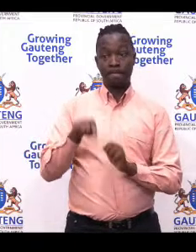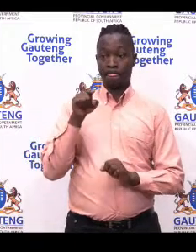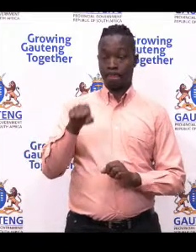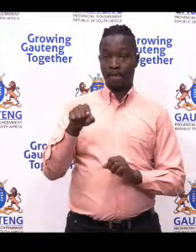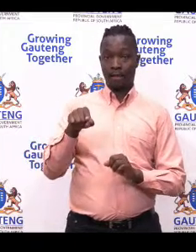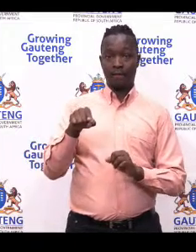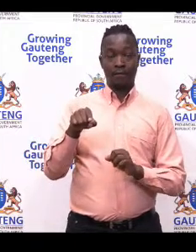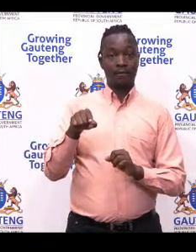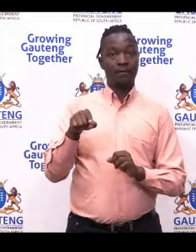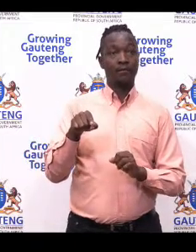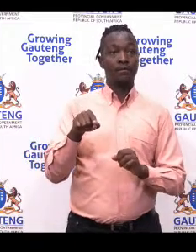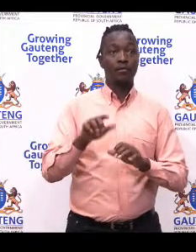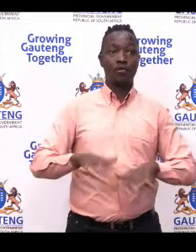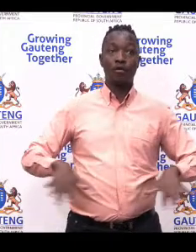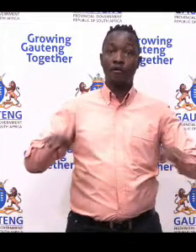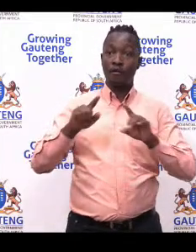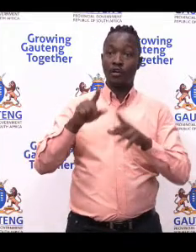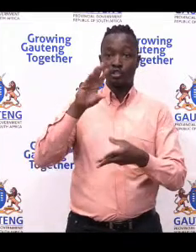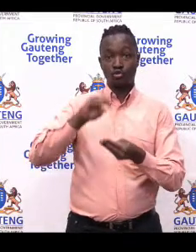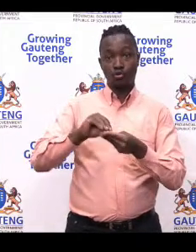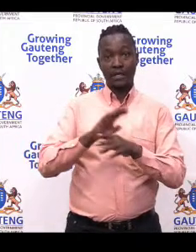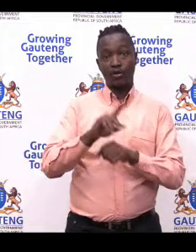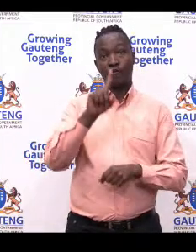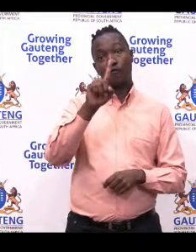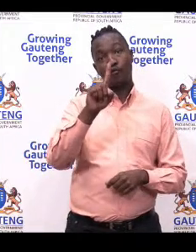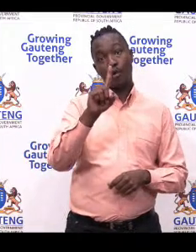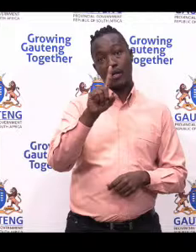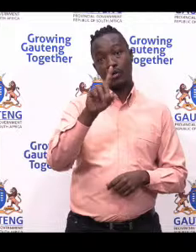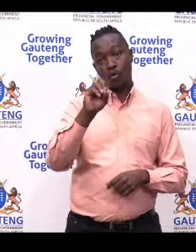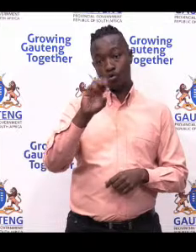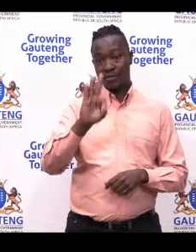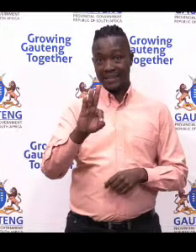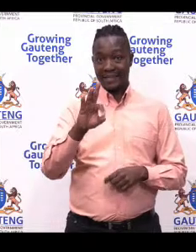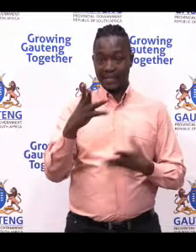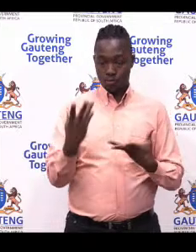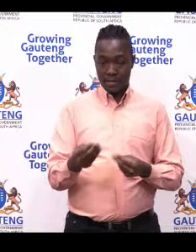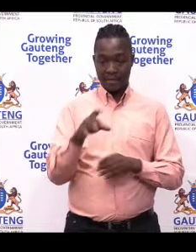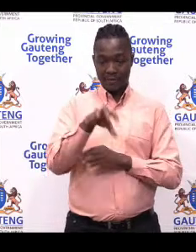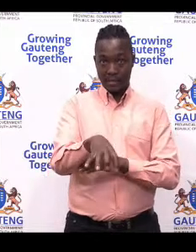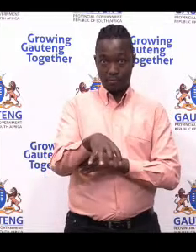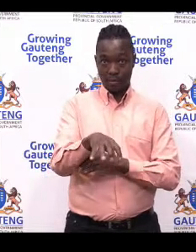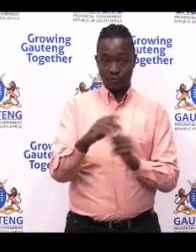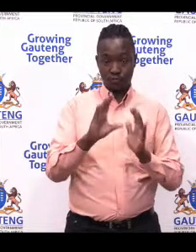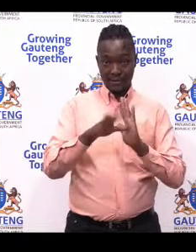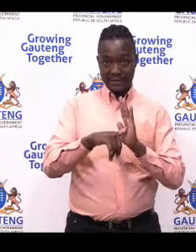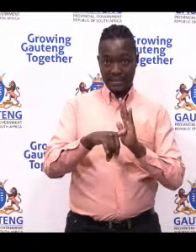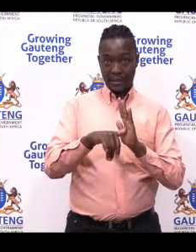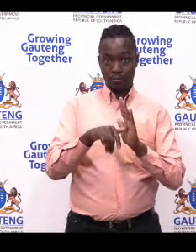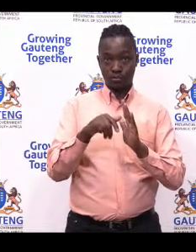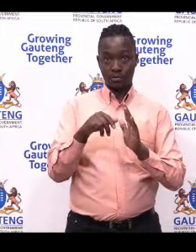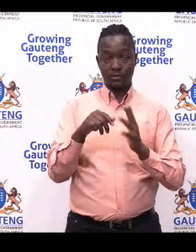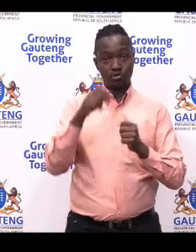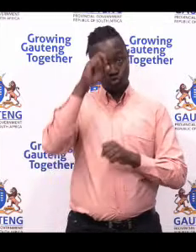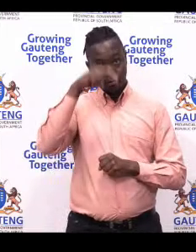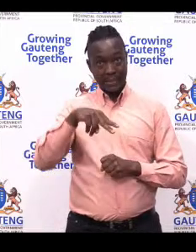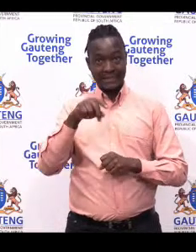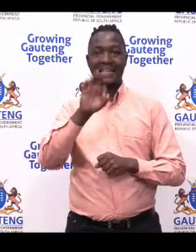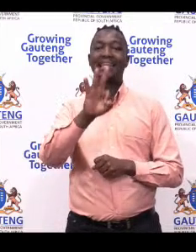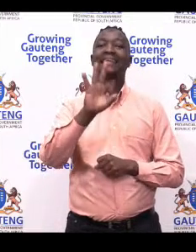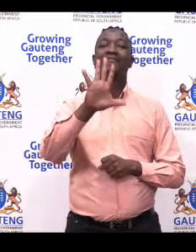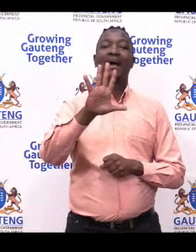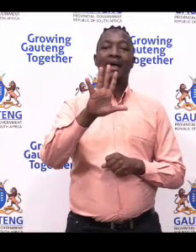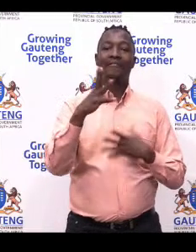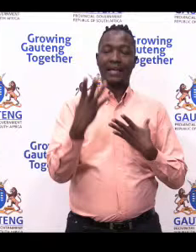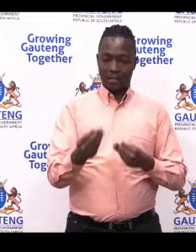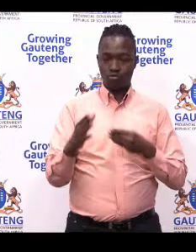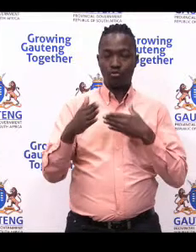particular regard, of the total of 103 schools that we have in the province, we had about 35 of them having